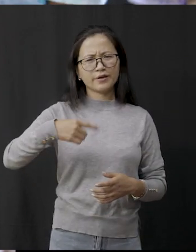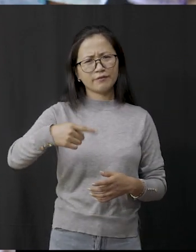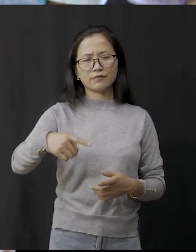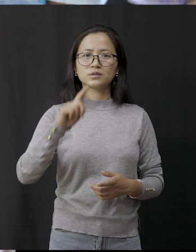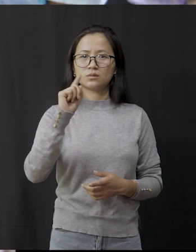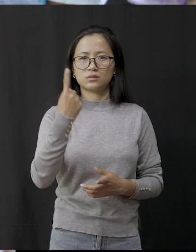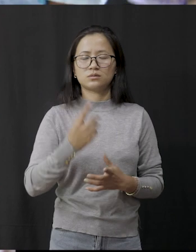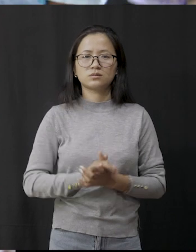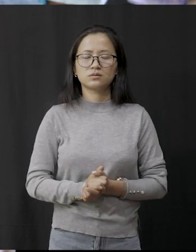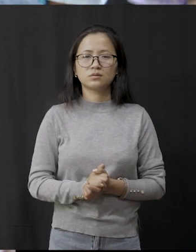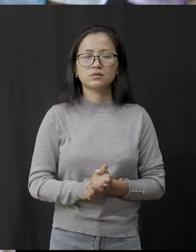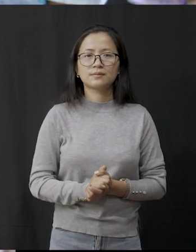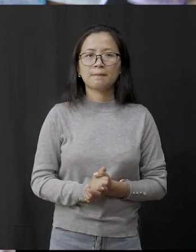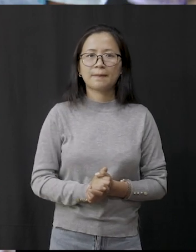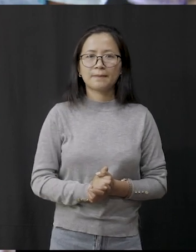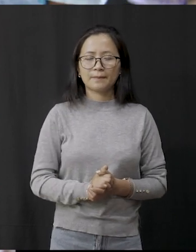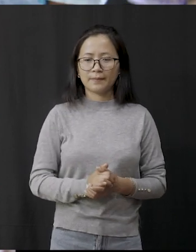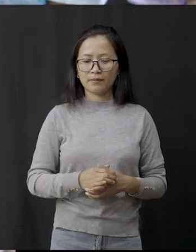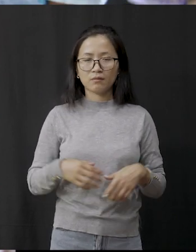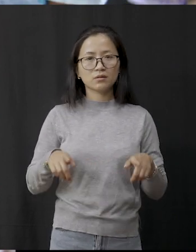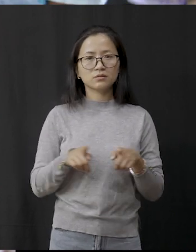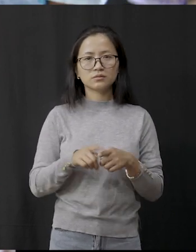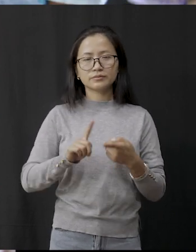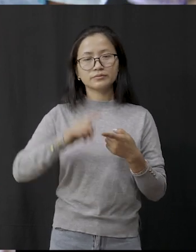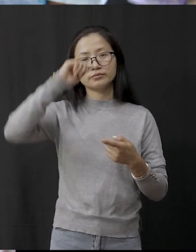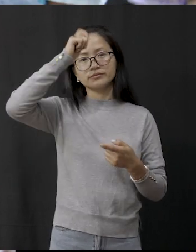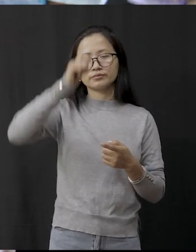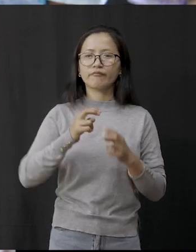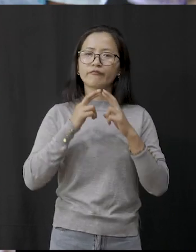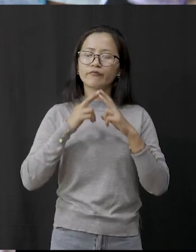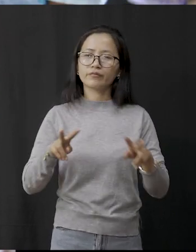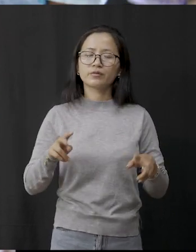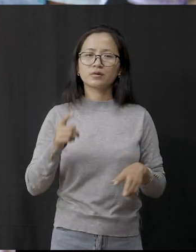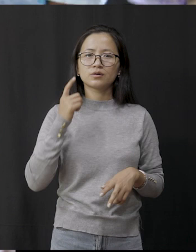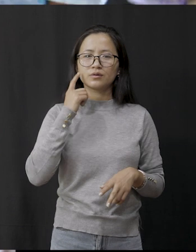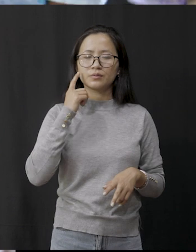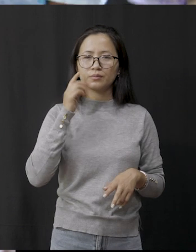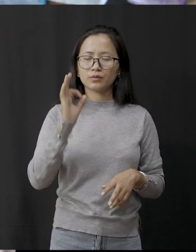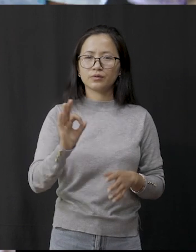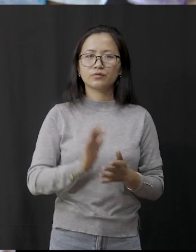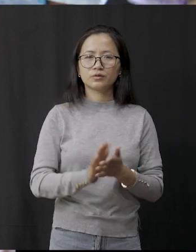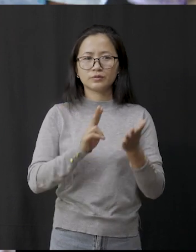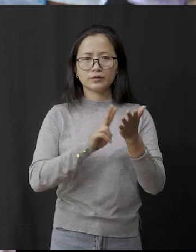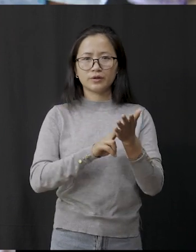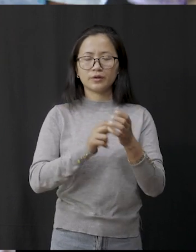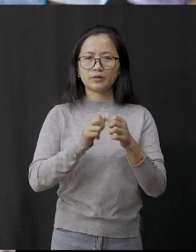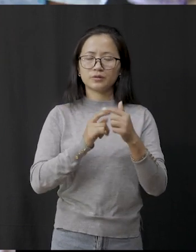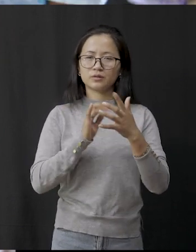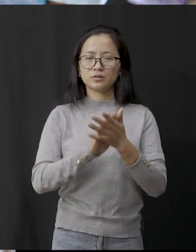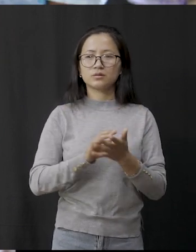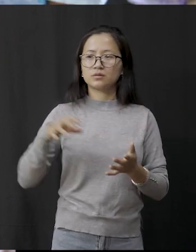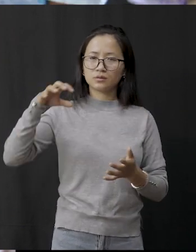everyone. Okay? And education is very important for the nation. By